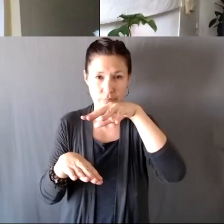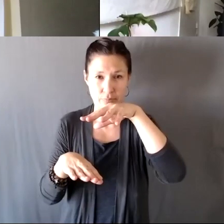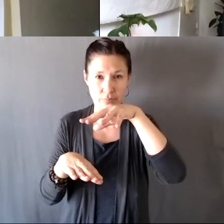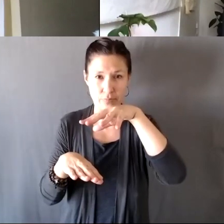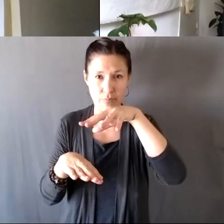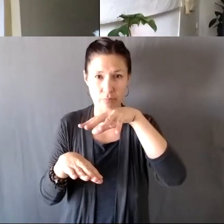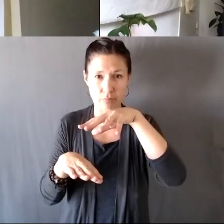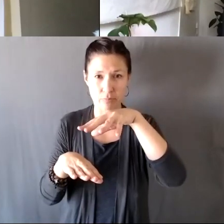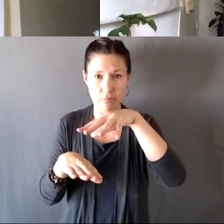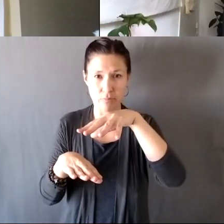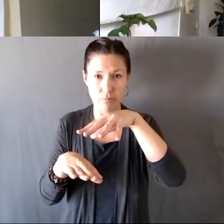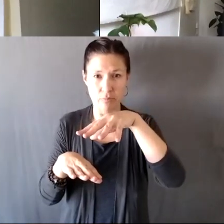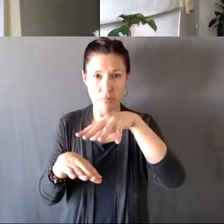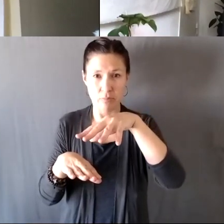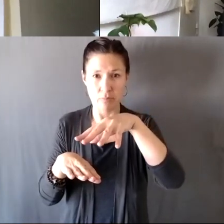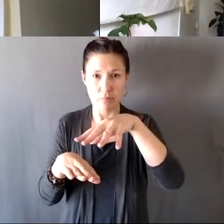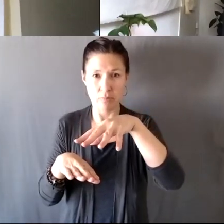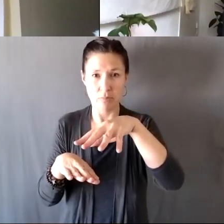to slowly